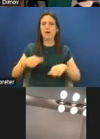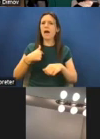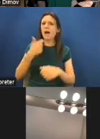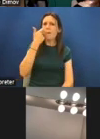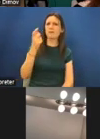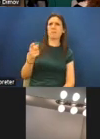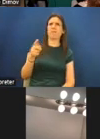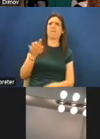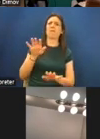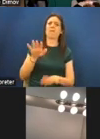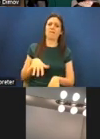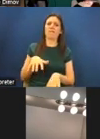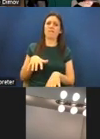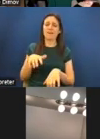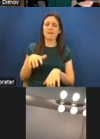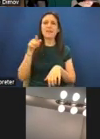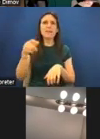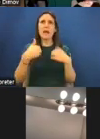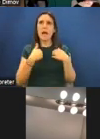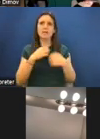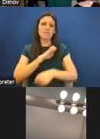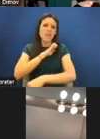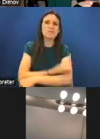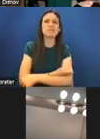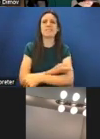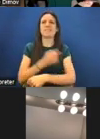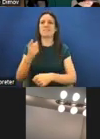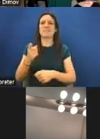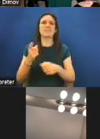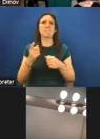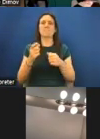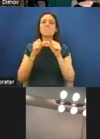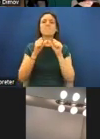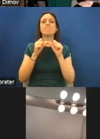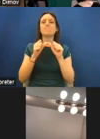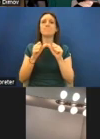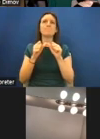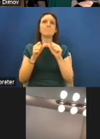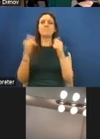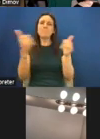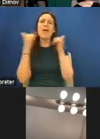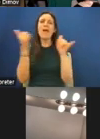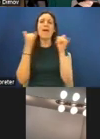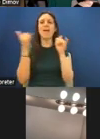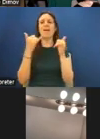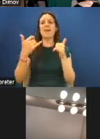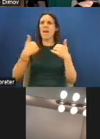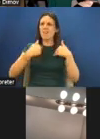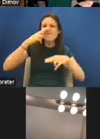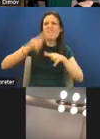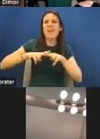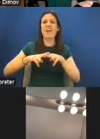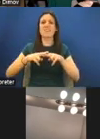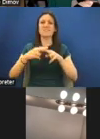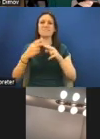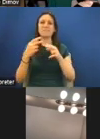I feel like it gives him energy and keeps him like the playing part of it and the having fun part of it gives